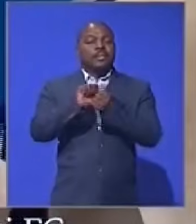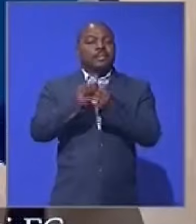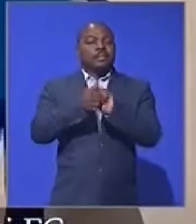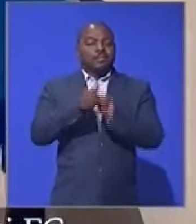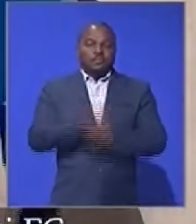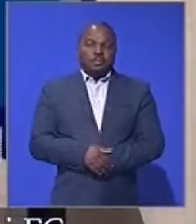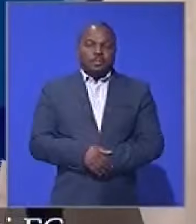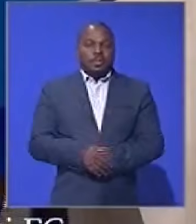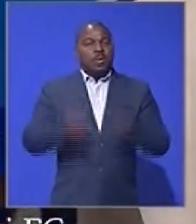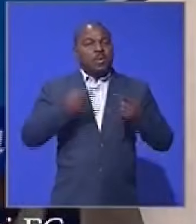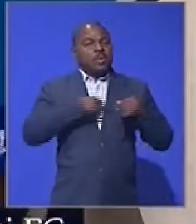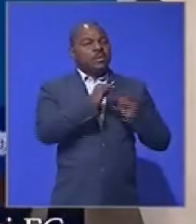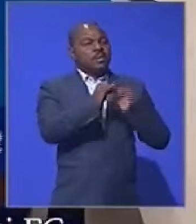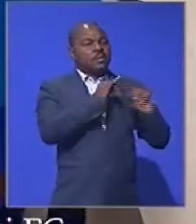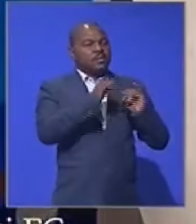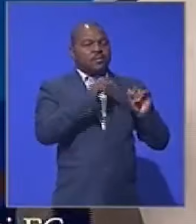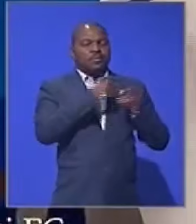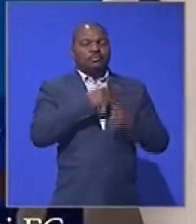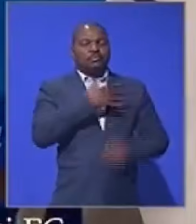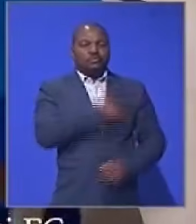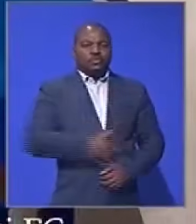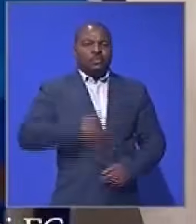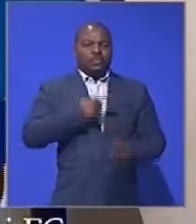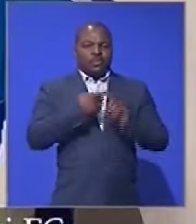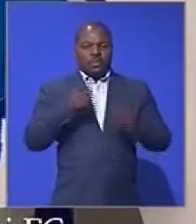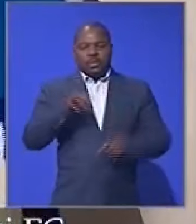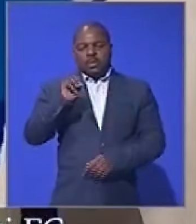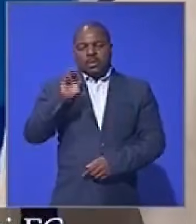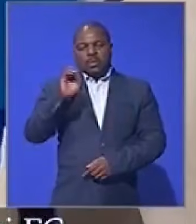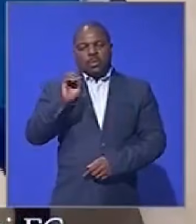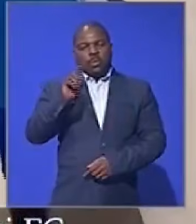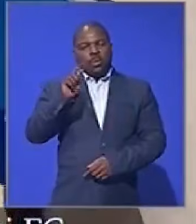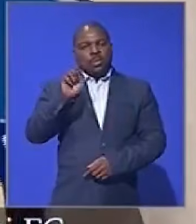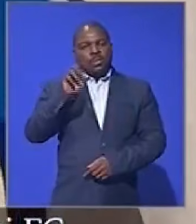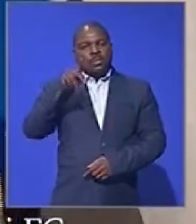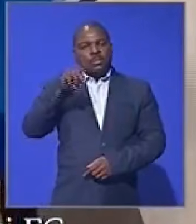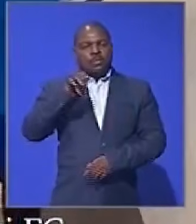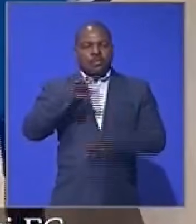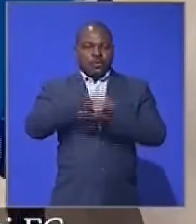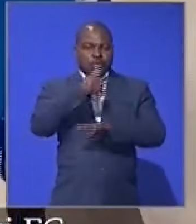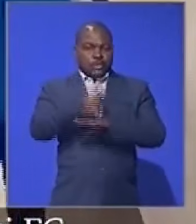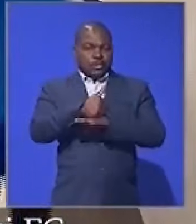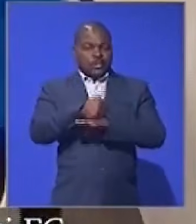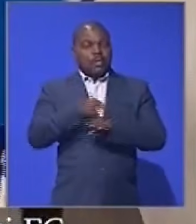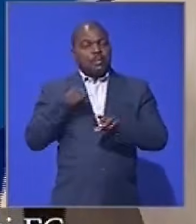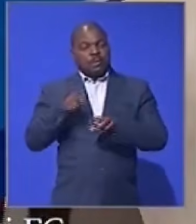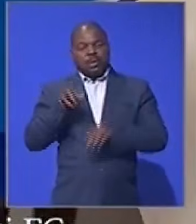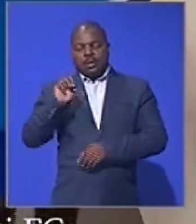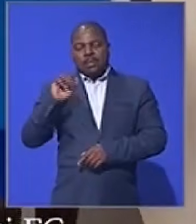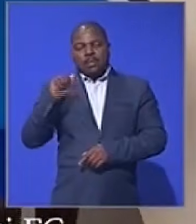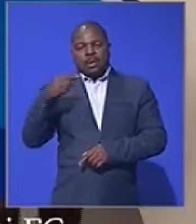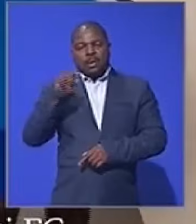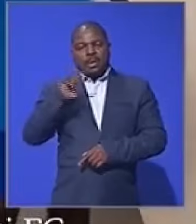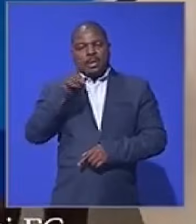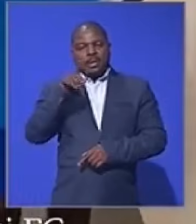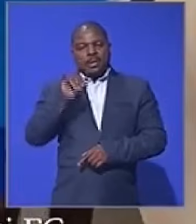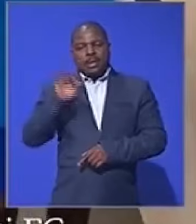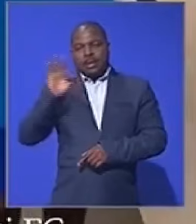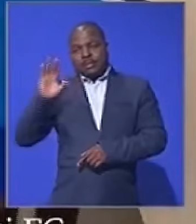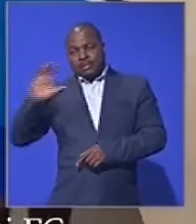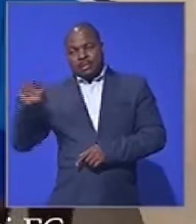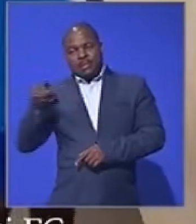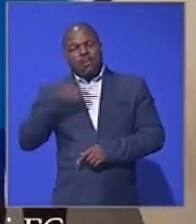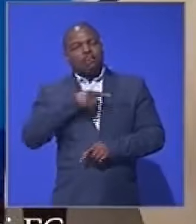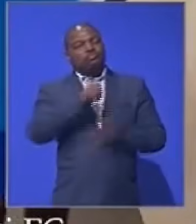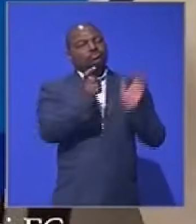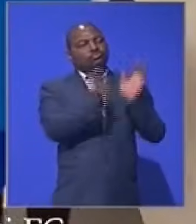Dipapading re boledišana le dinkgwete tša Motsepe Foundation Championship Makesi FC tšeo di hlatlogetšego go